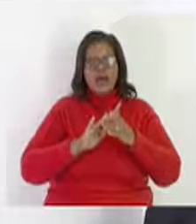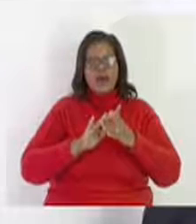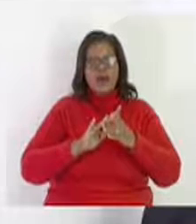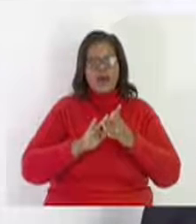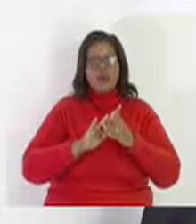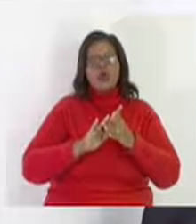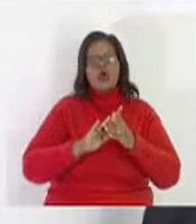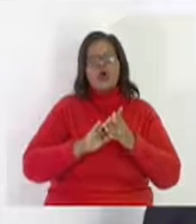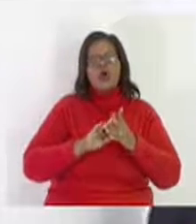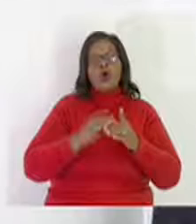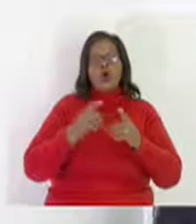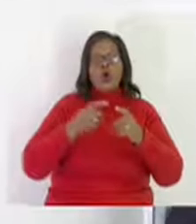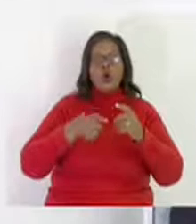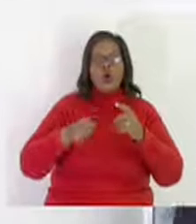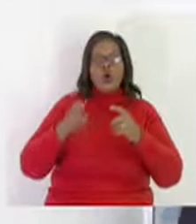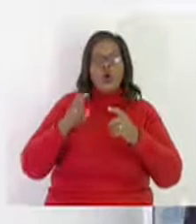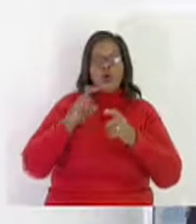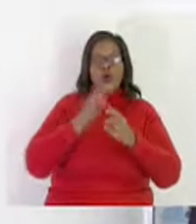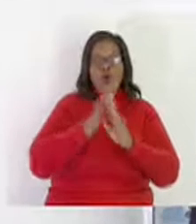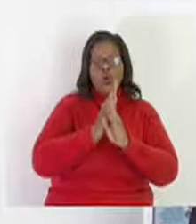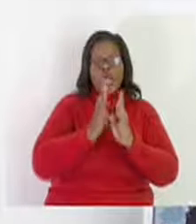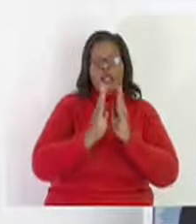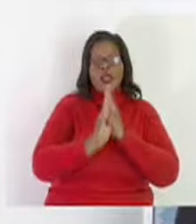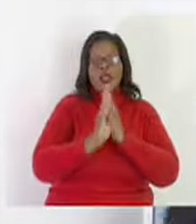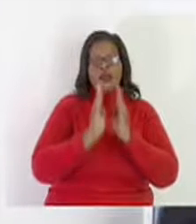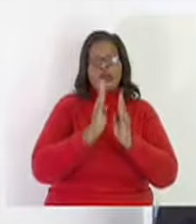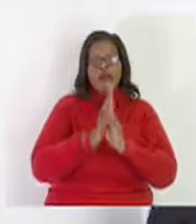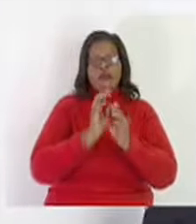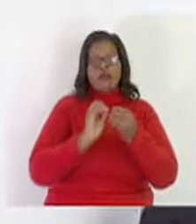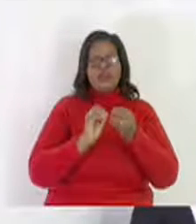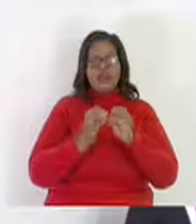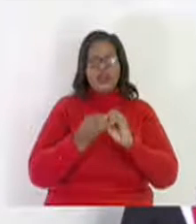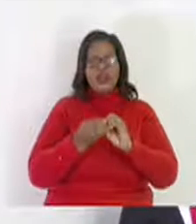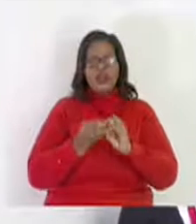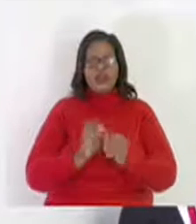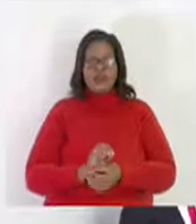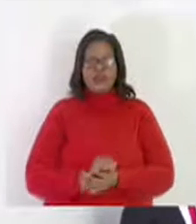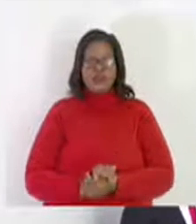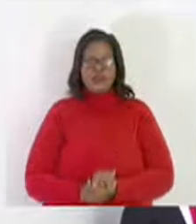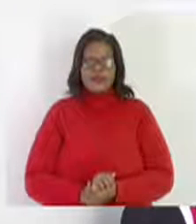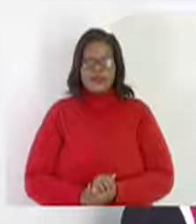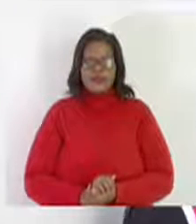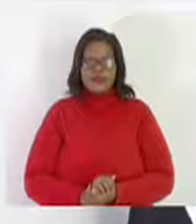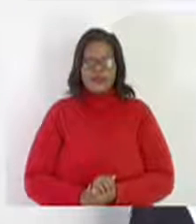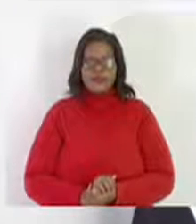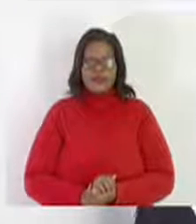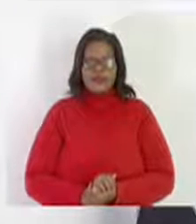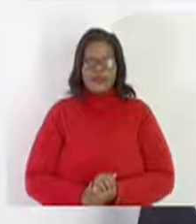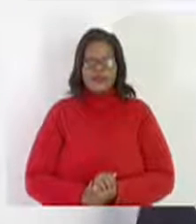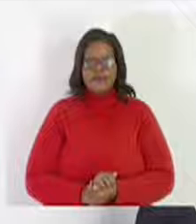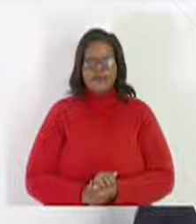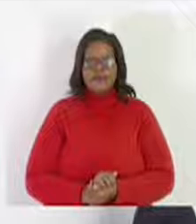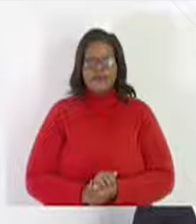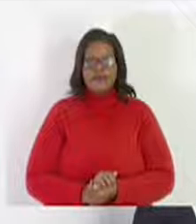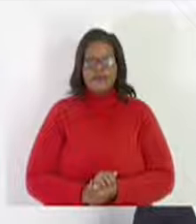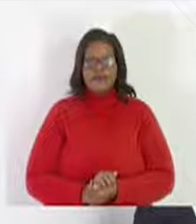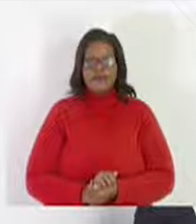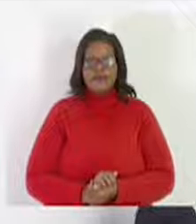I hope you can do the activity in the book which requires you to arrange,